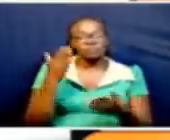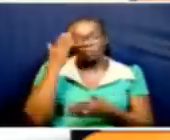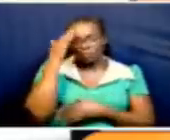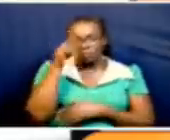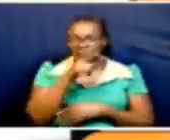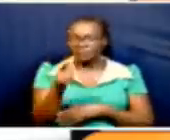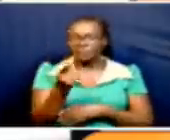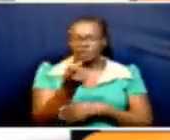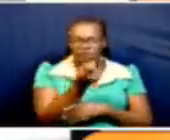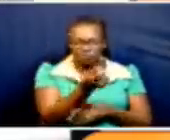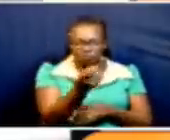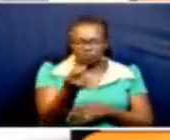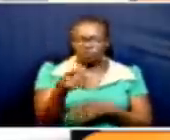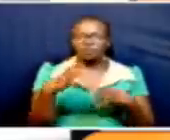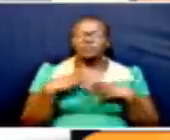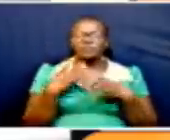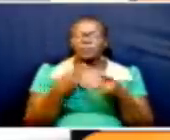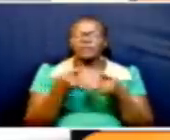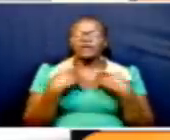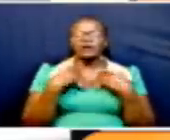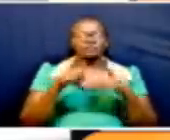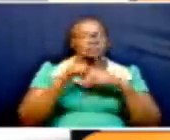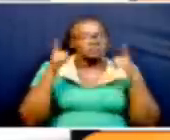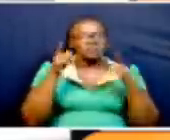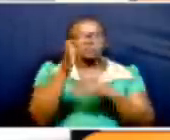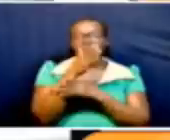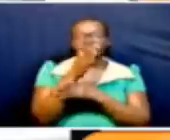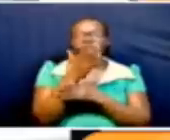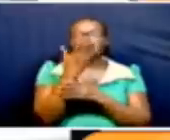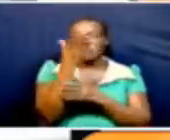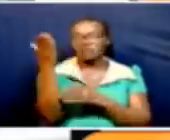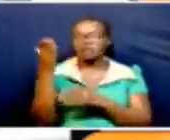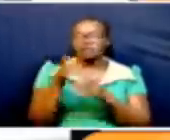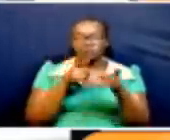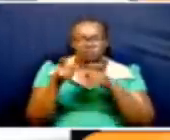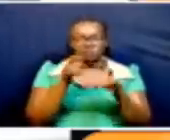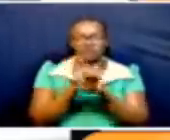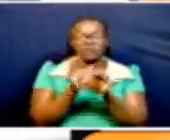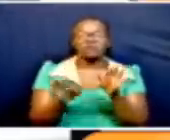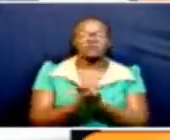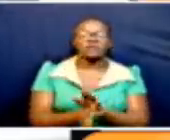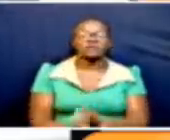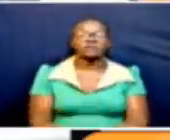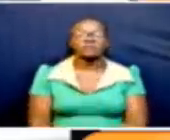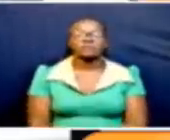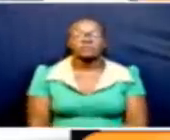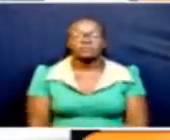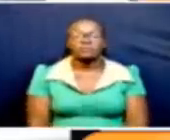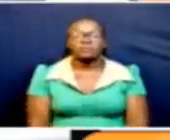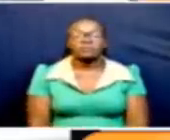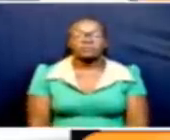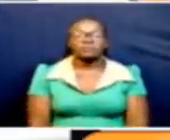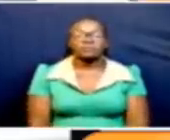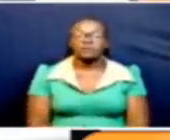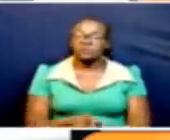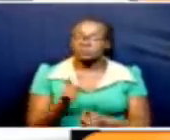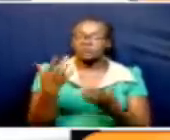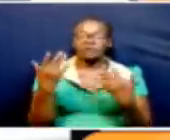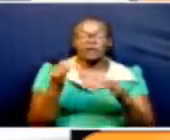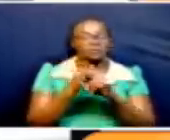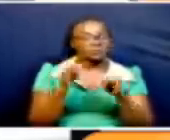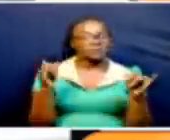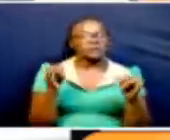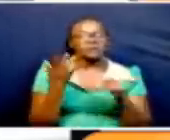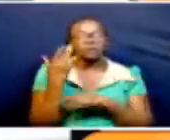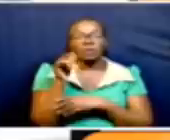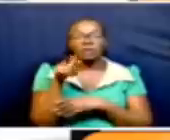small fish. Yeah. But there's a big fish who is controlling everything. And we're not hearing about this fish. And their hands are very clean because they don't